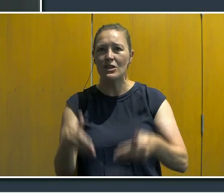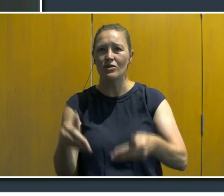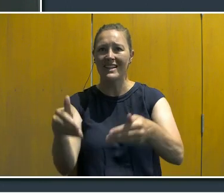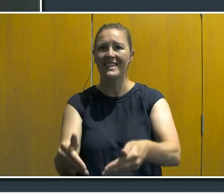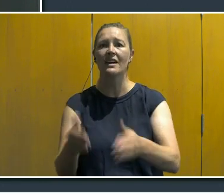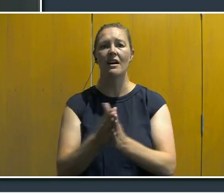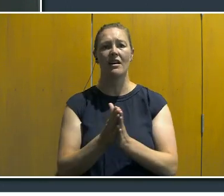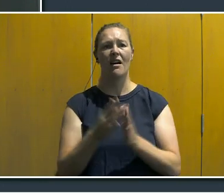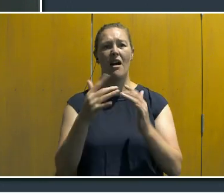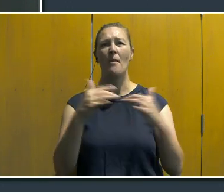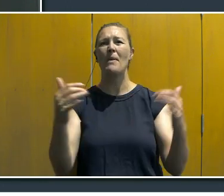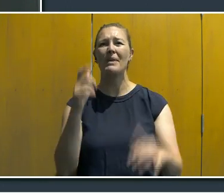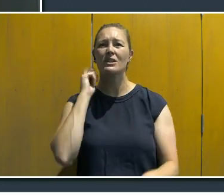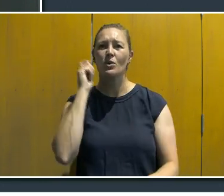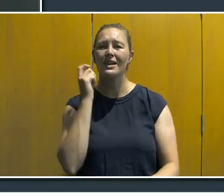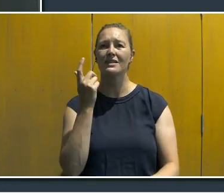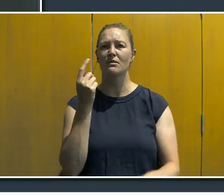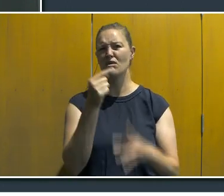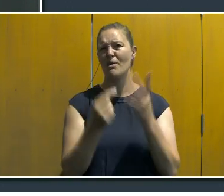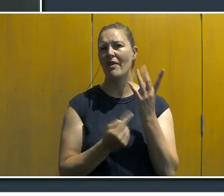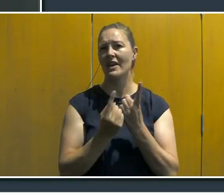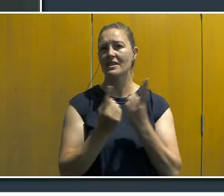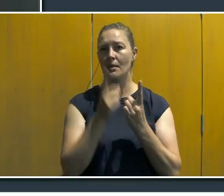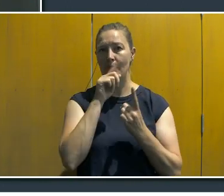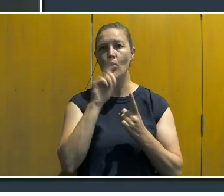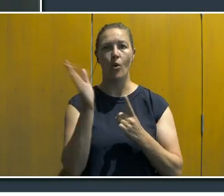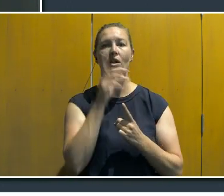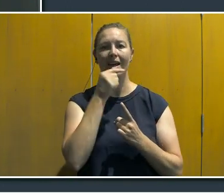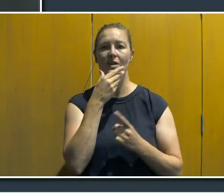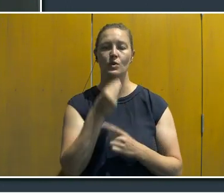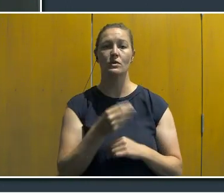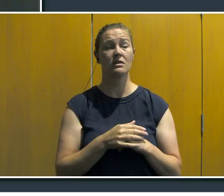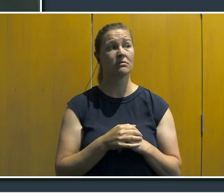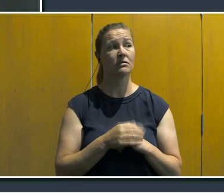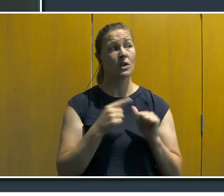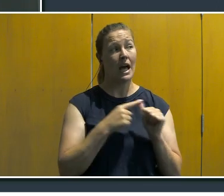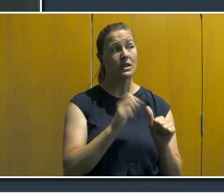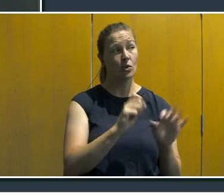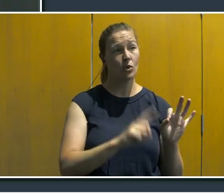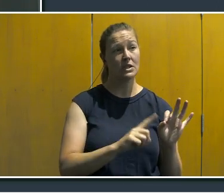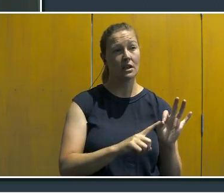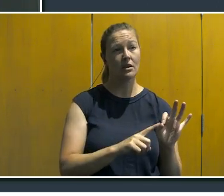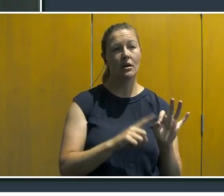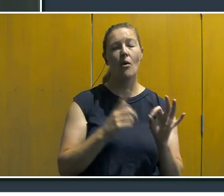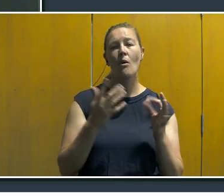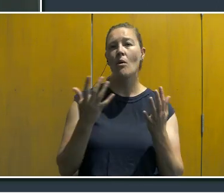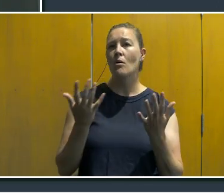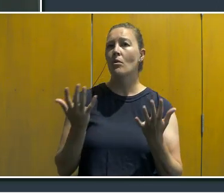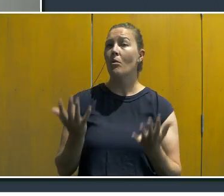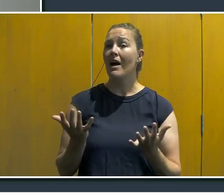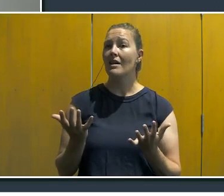toilets, etc. So does that answer your question? Well, there seems to be a lot of talk